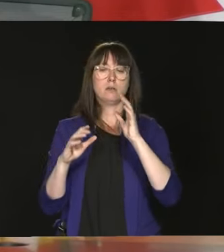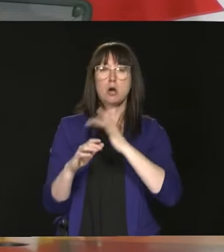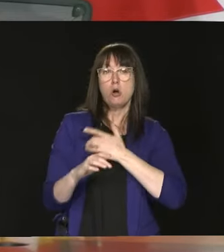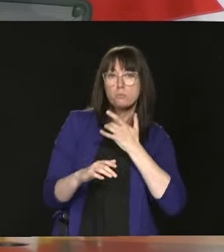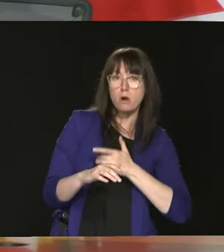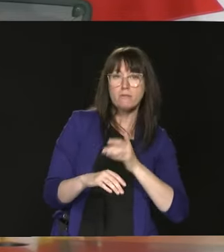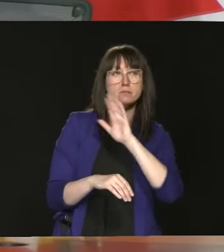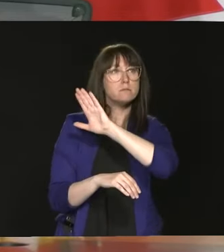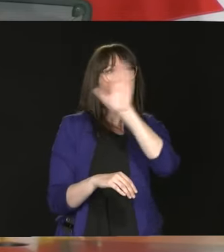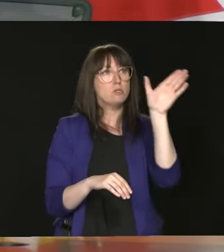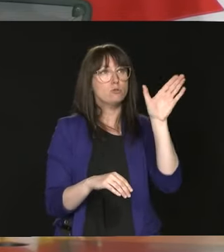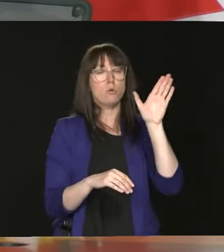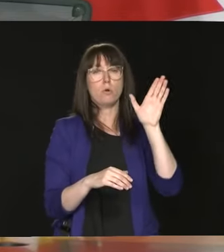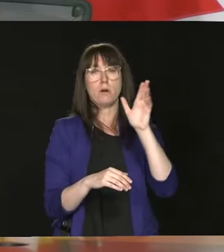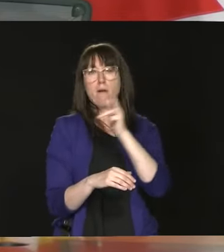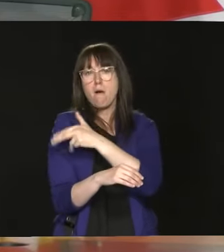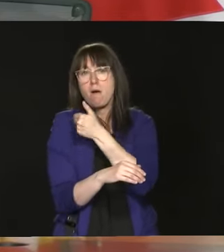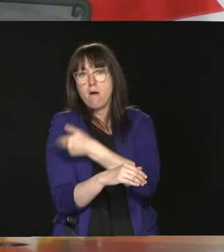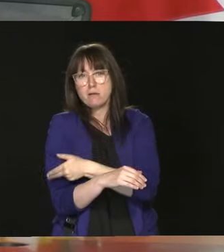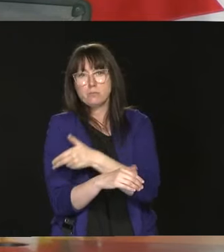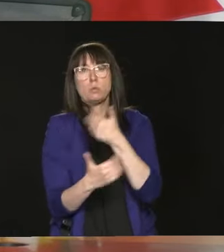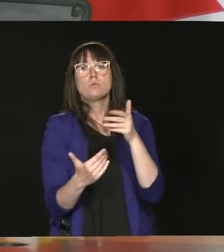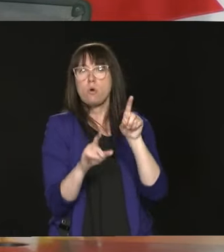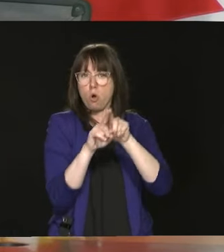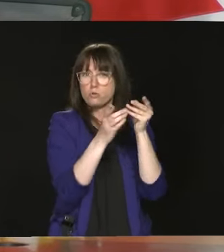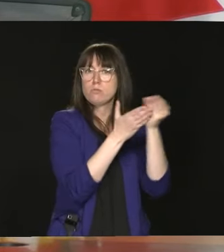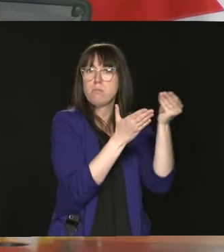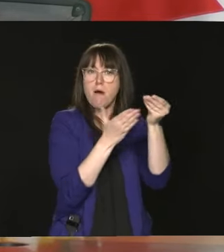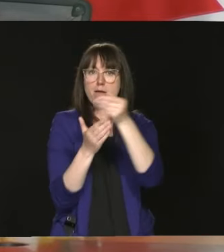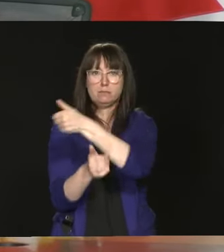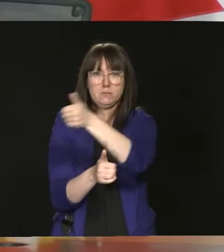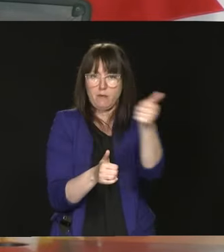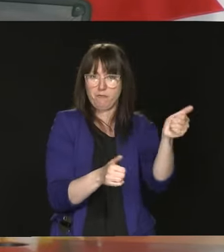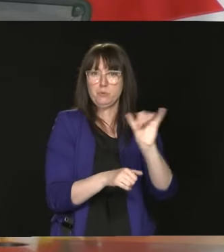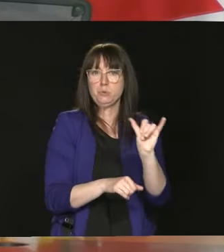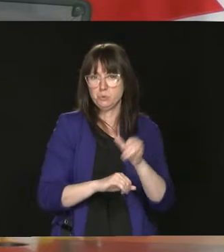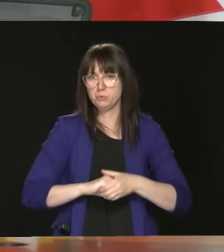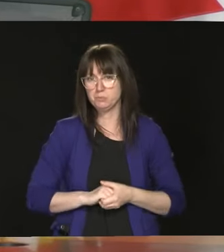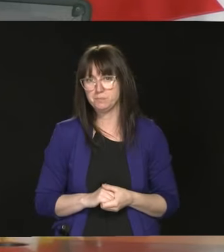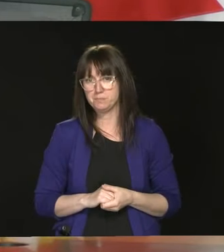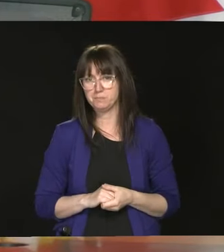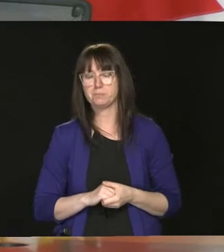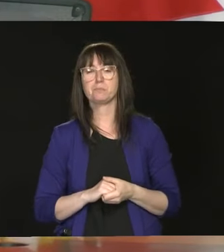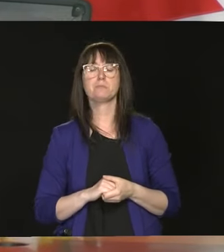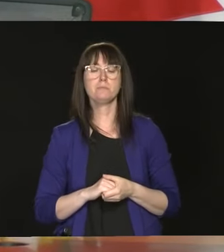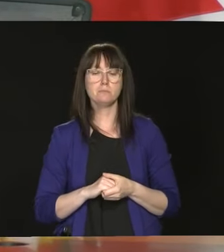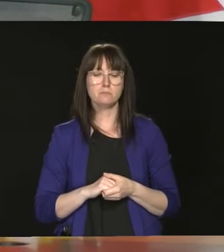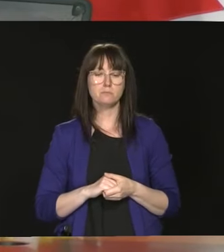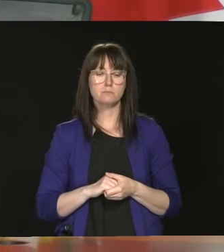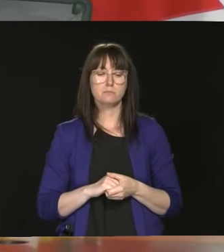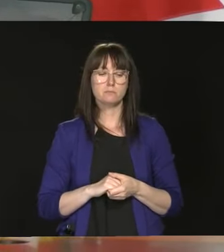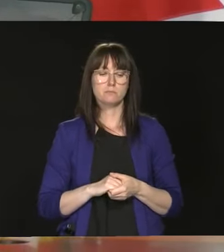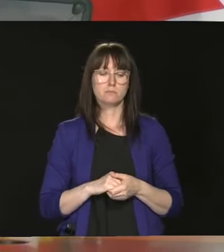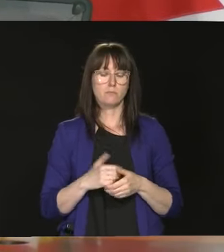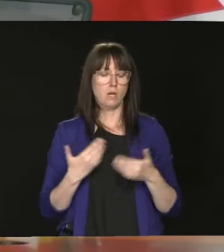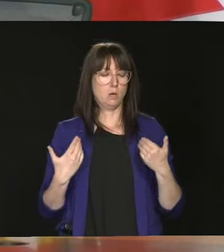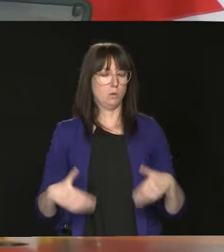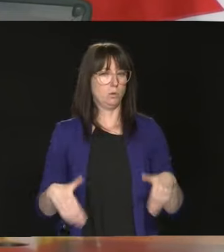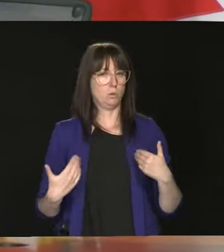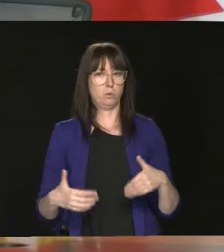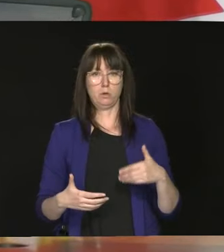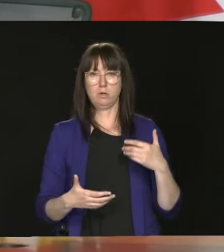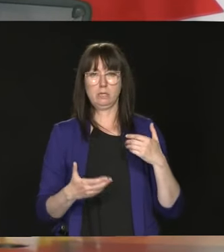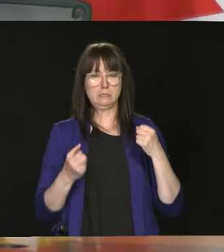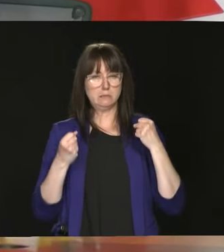are also procuring supplies on their own. We are dealing with massive quantities of goods.